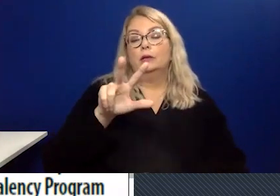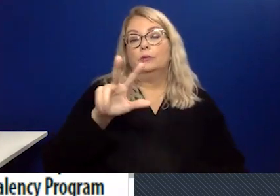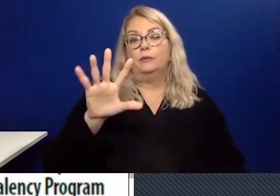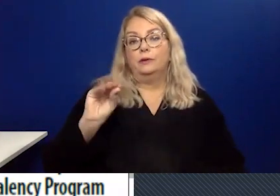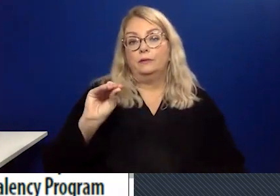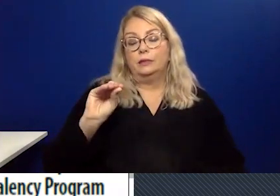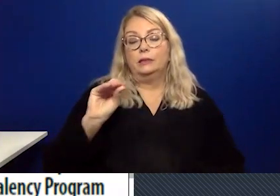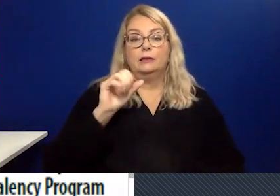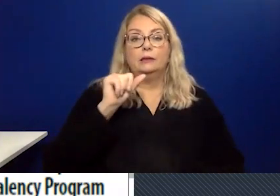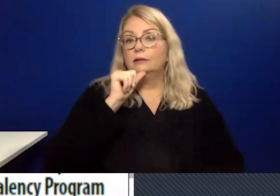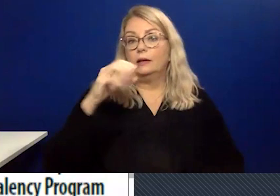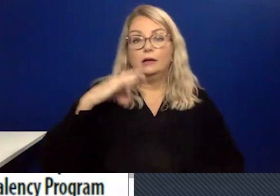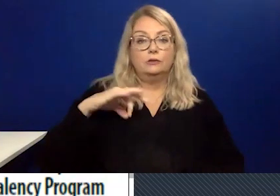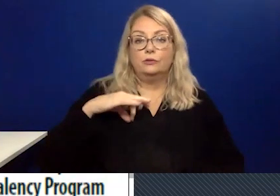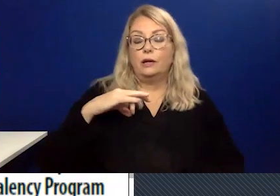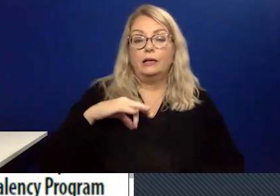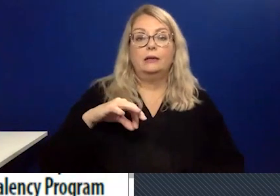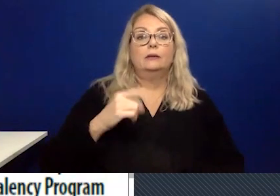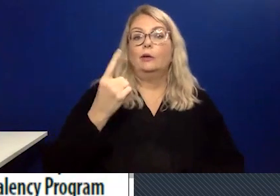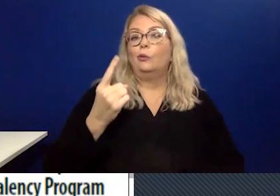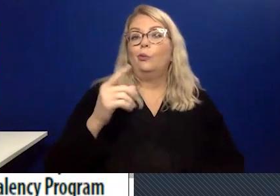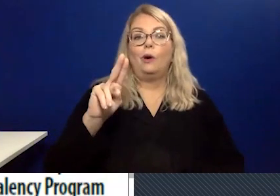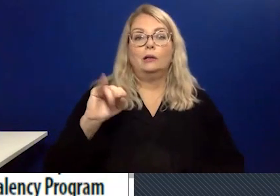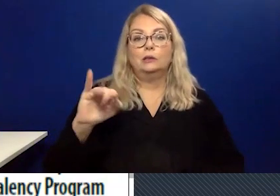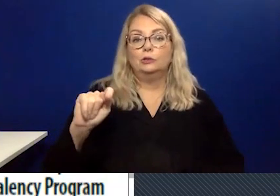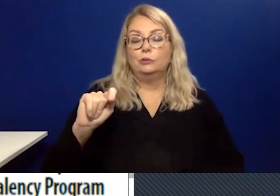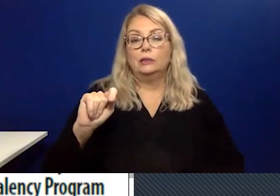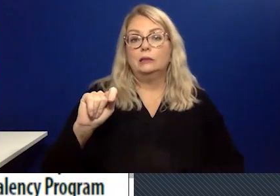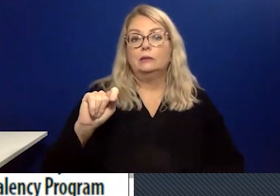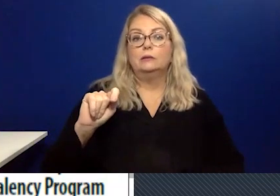a non-credit one unit